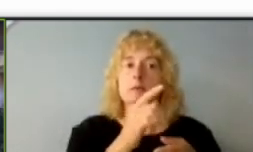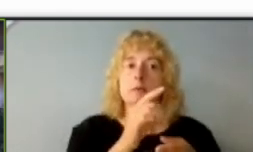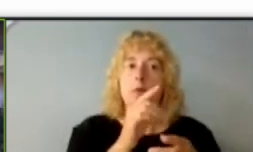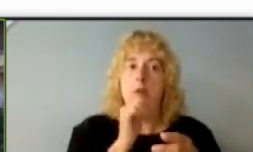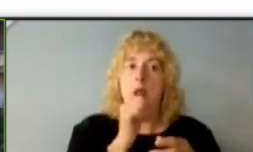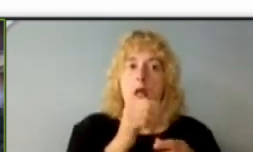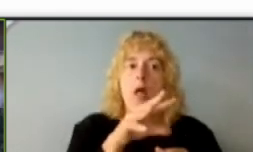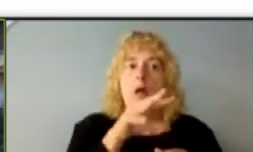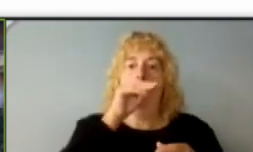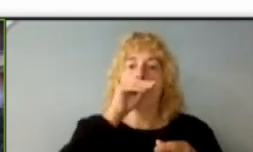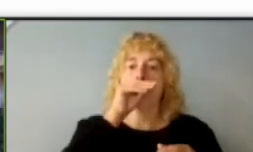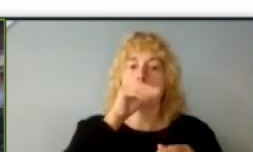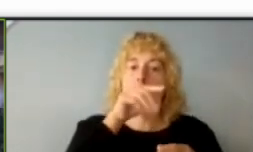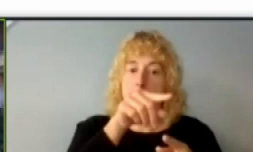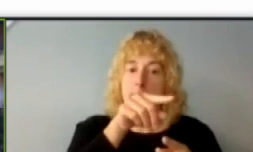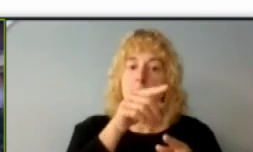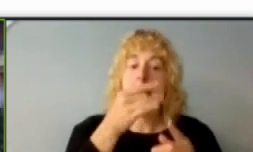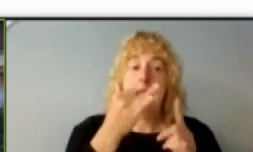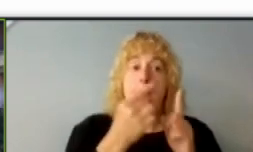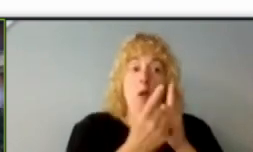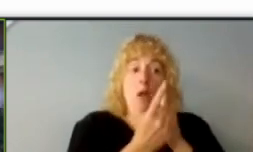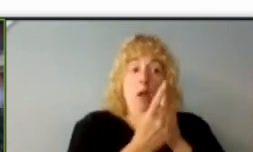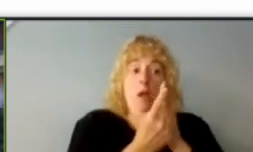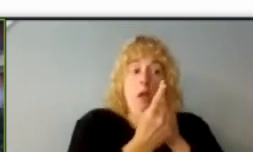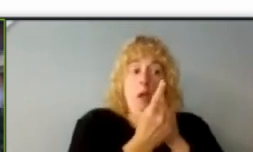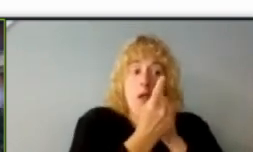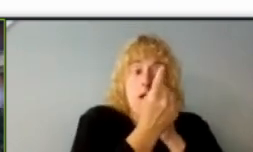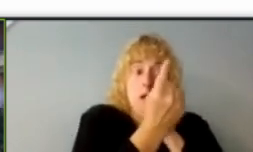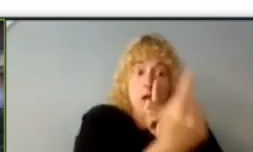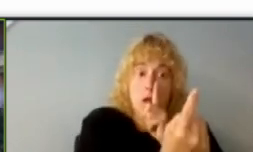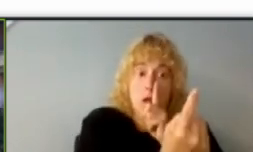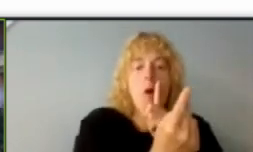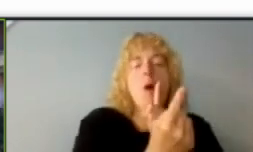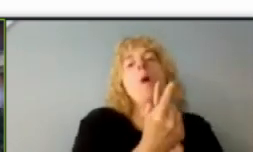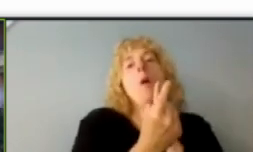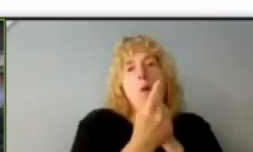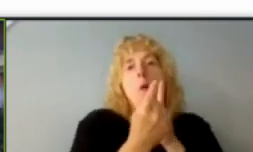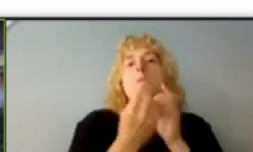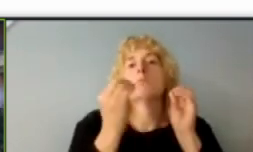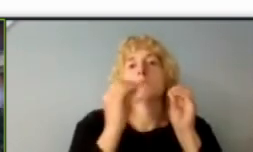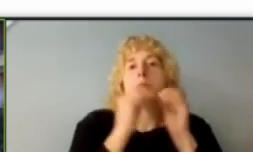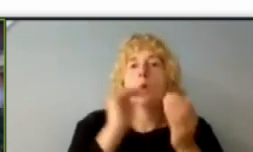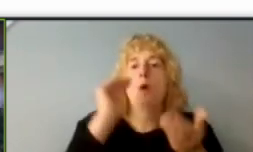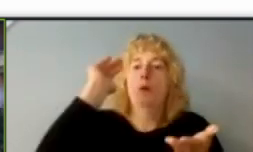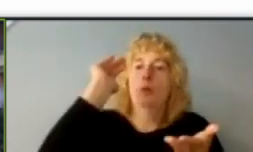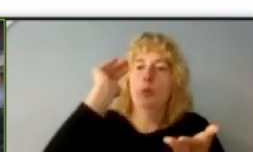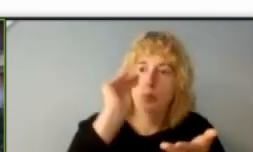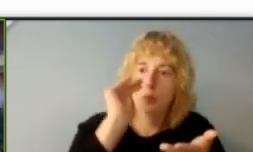greater or less risk of being infected or transmission. And